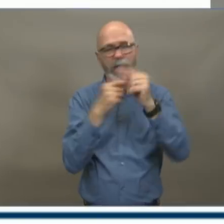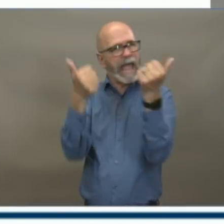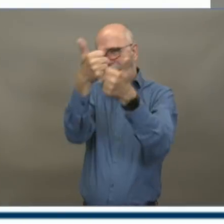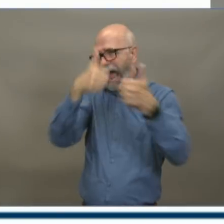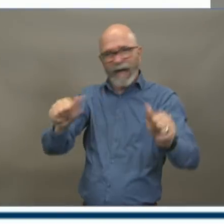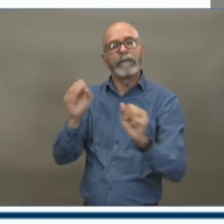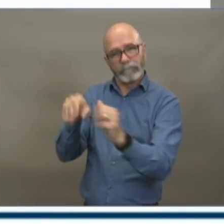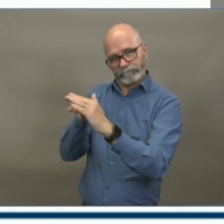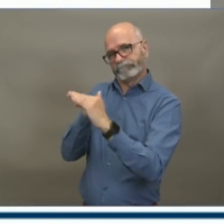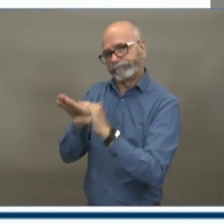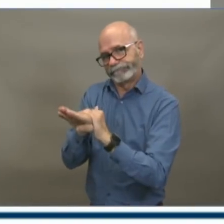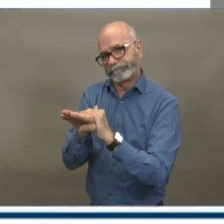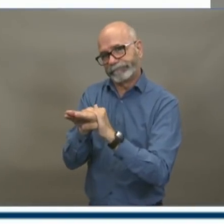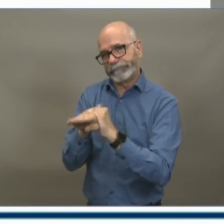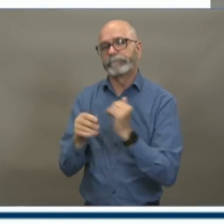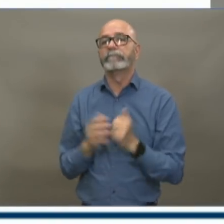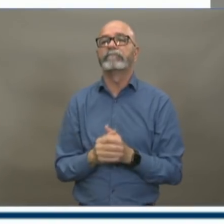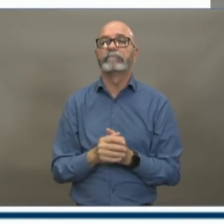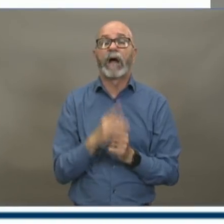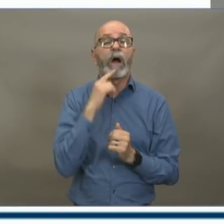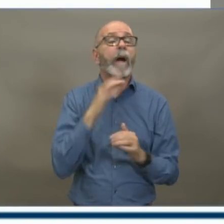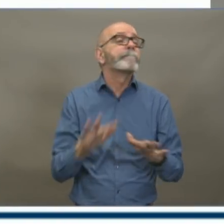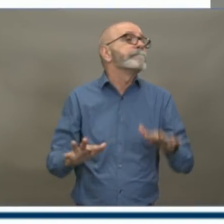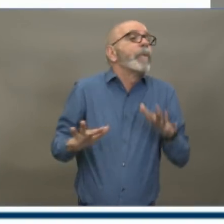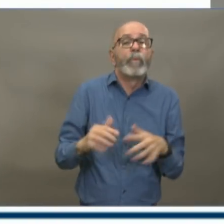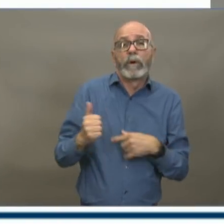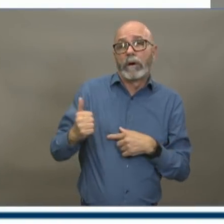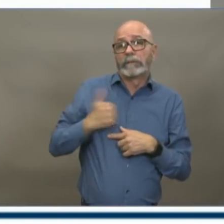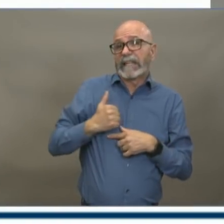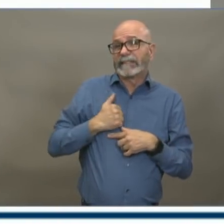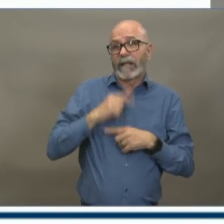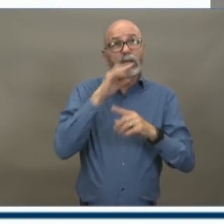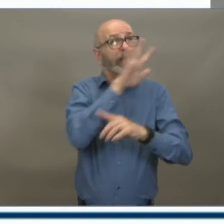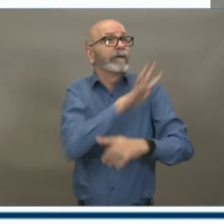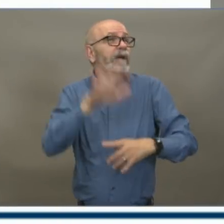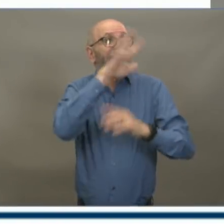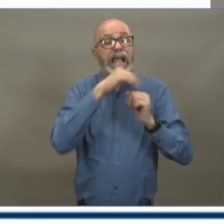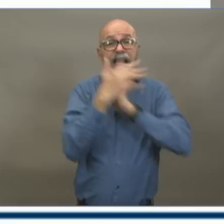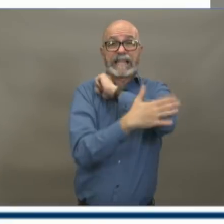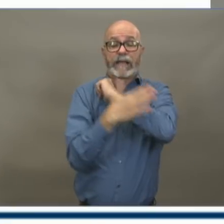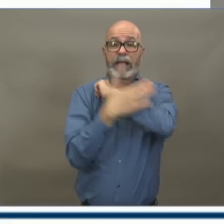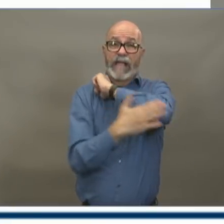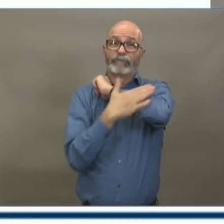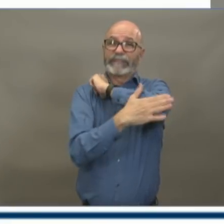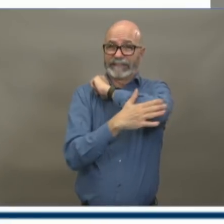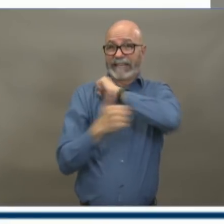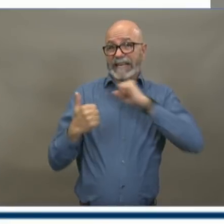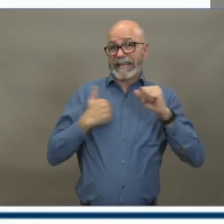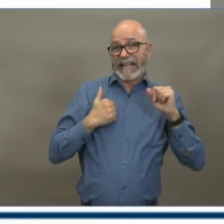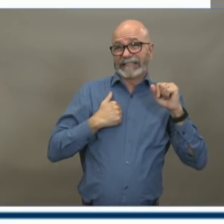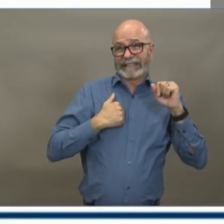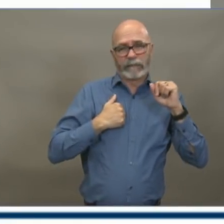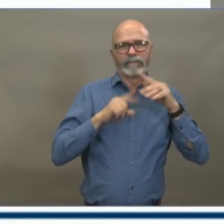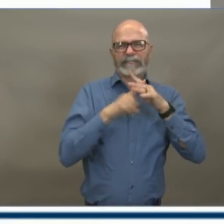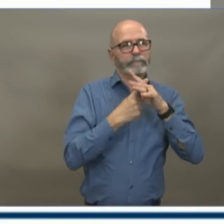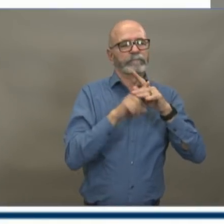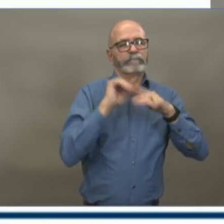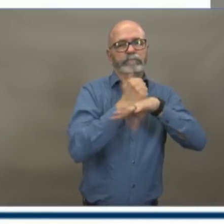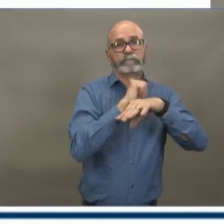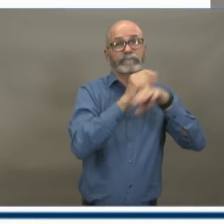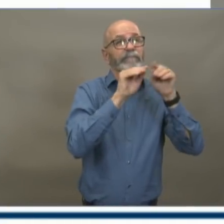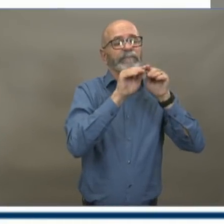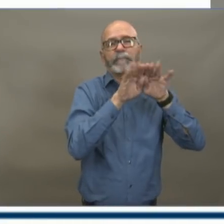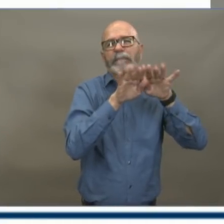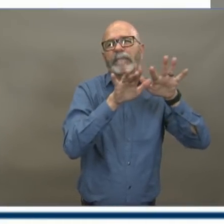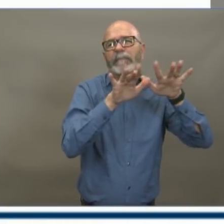activity in most of Canada and in many other countries. We are still in the middle of the second wave. There is the emergence of warring new